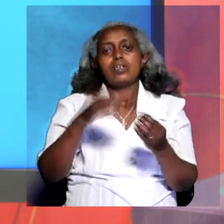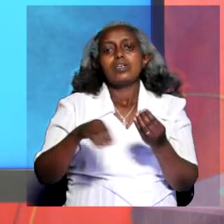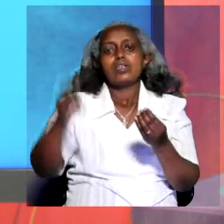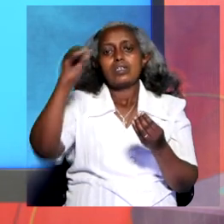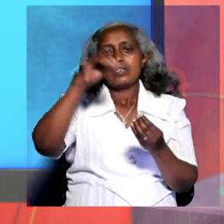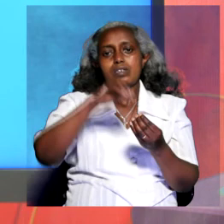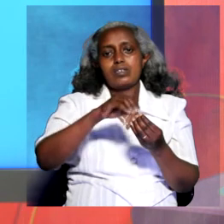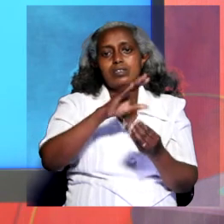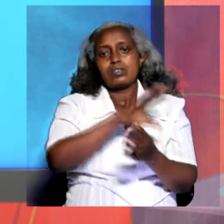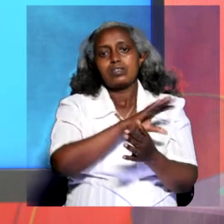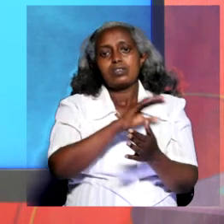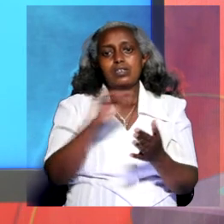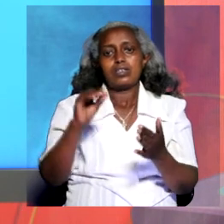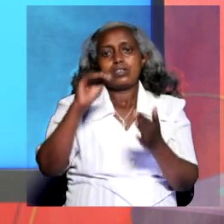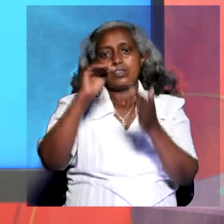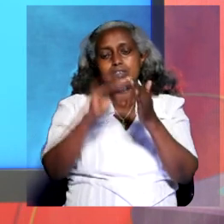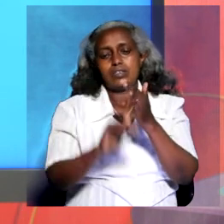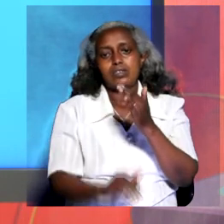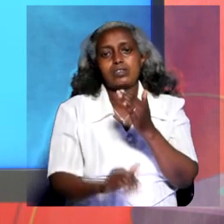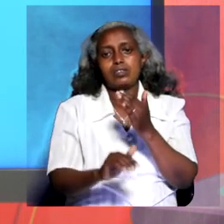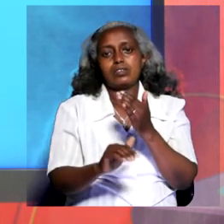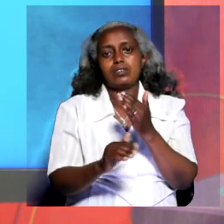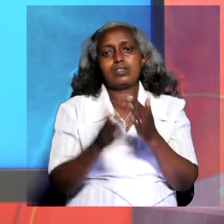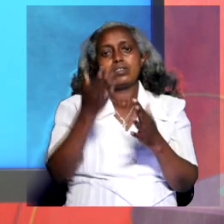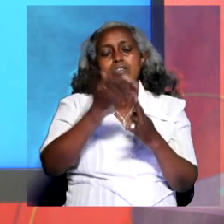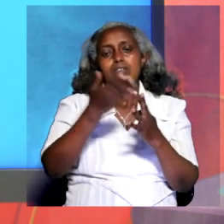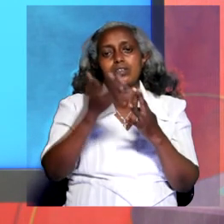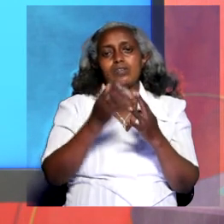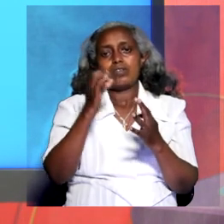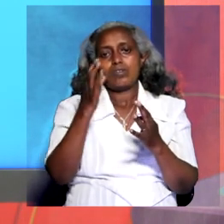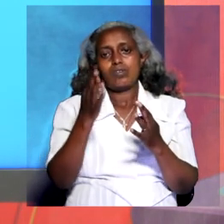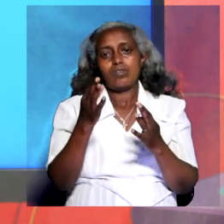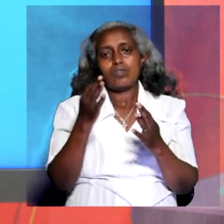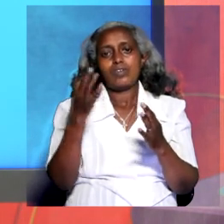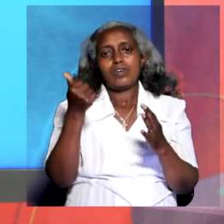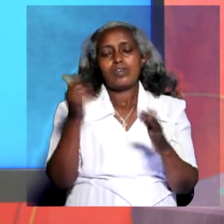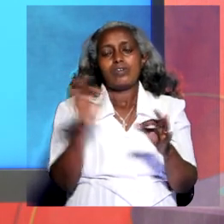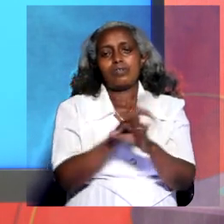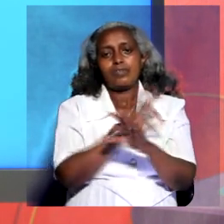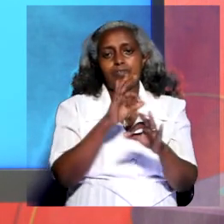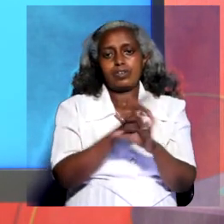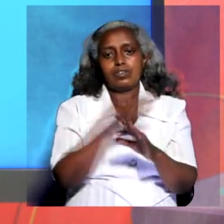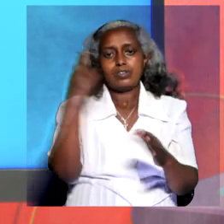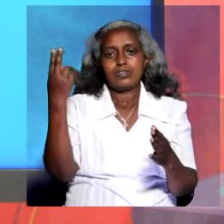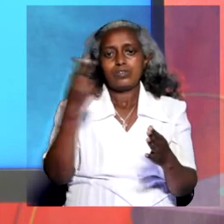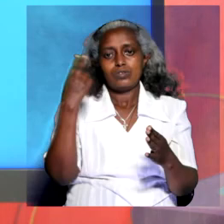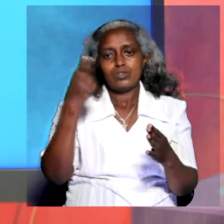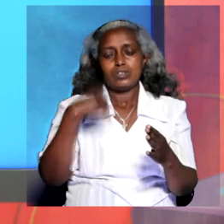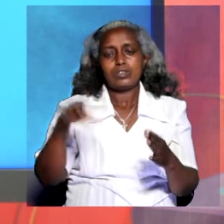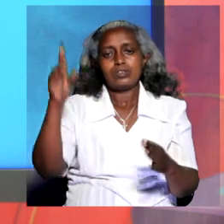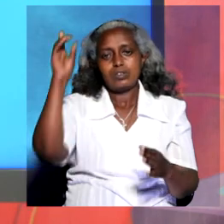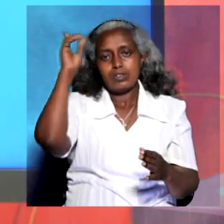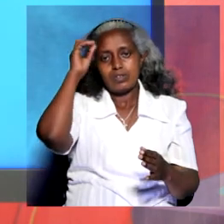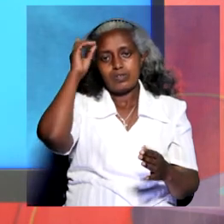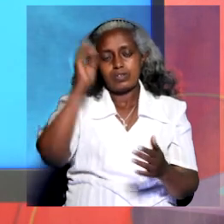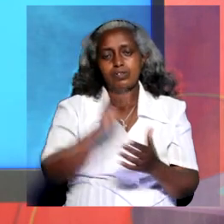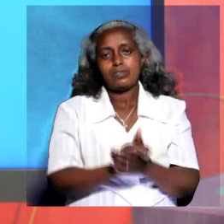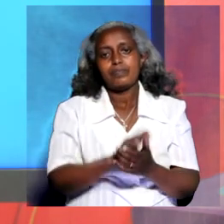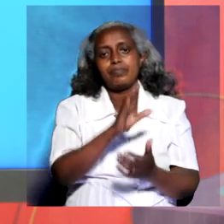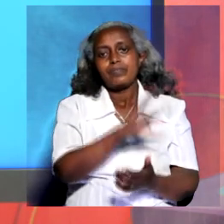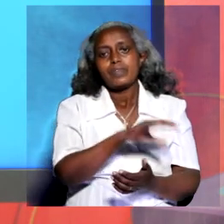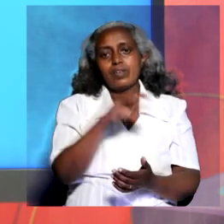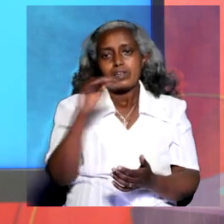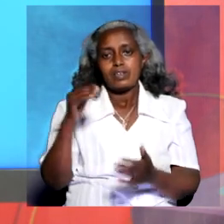increasing and decreasing interval of a function using derivative.